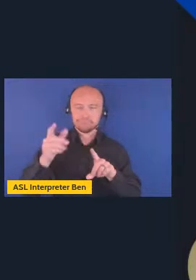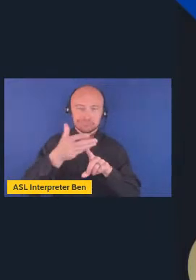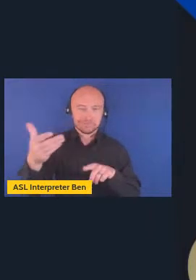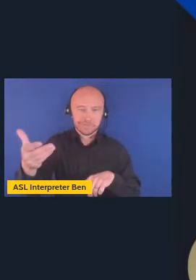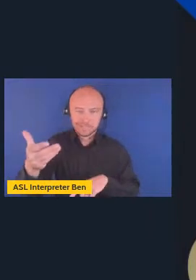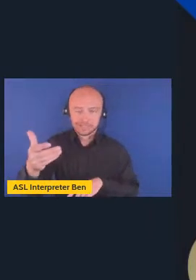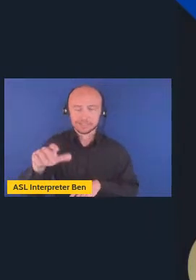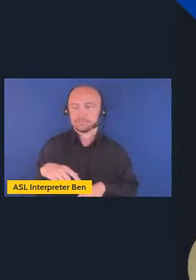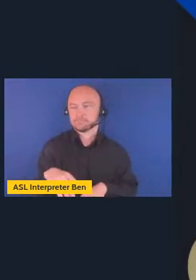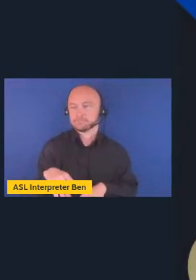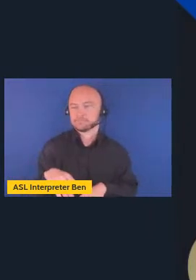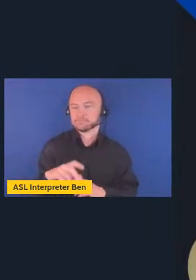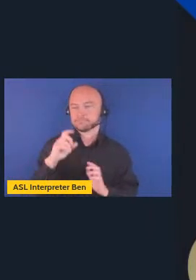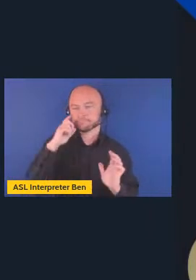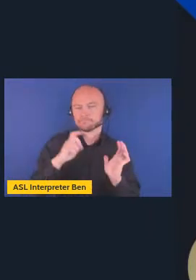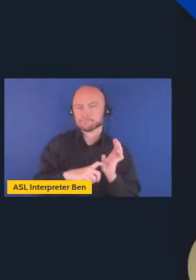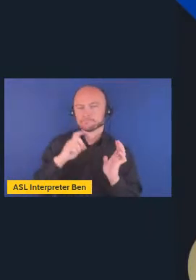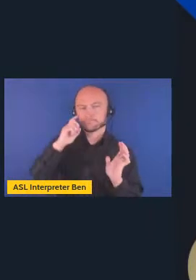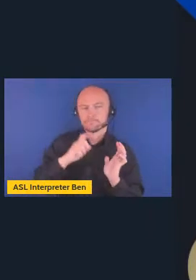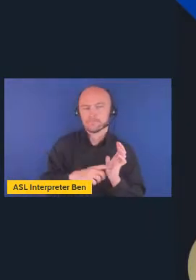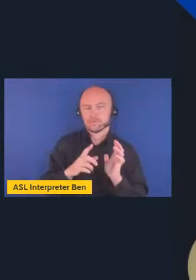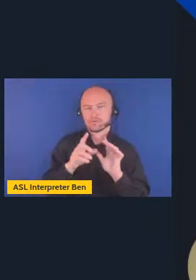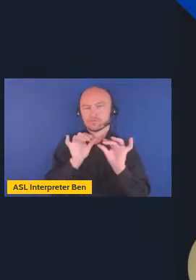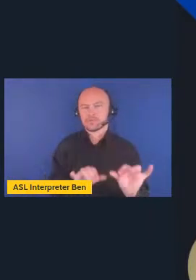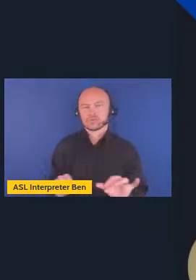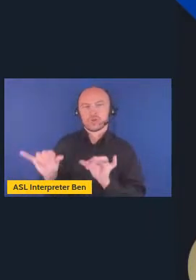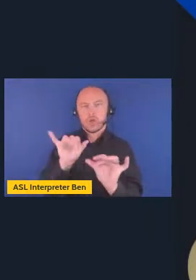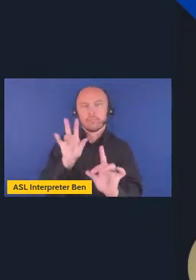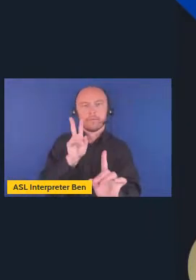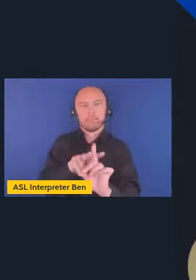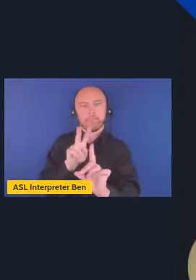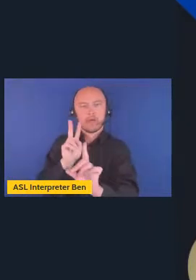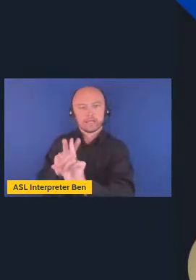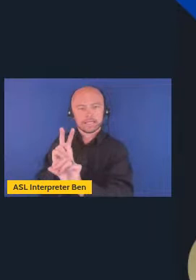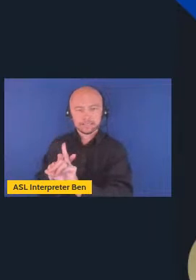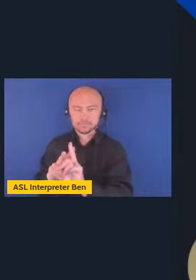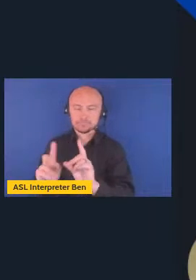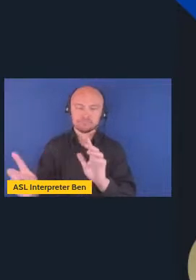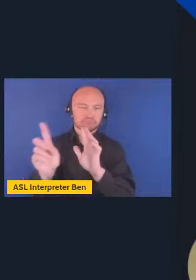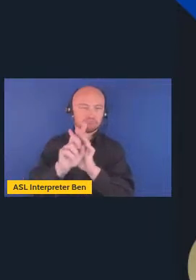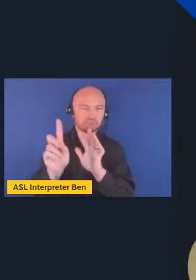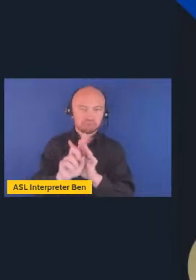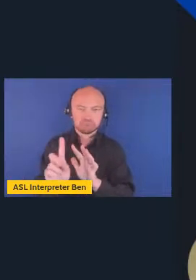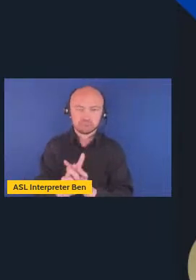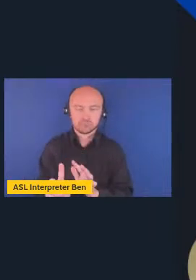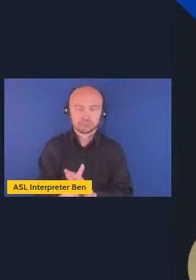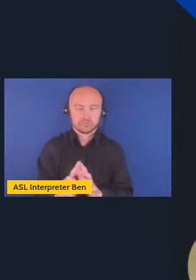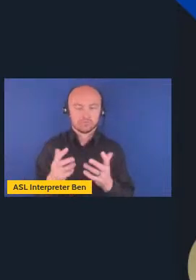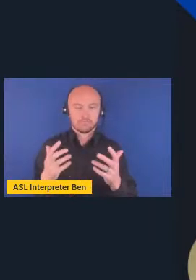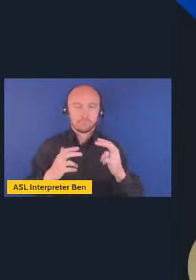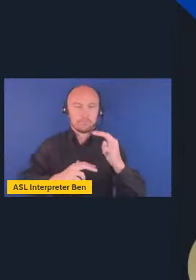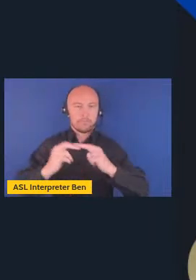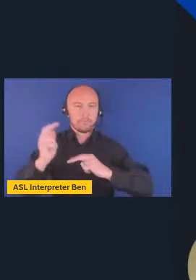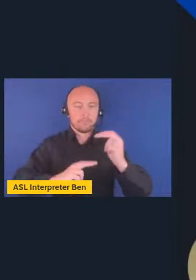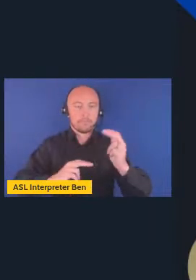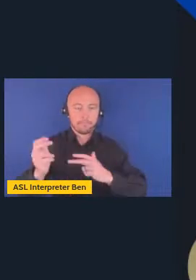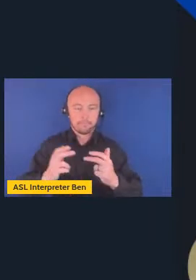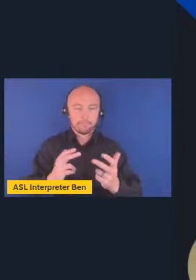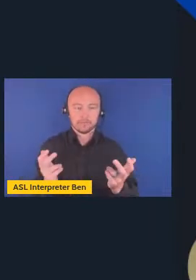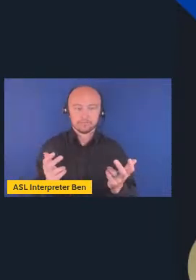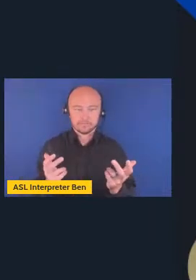you'll notice that there are a common set of plugins that will show up in all the services. We built a common set of